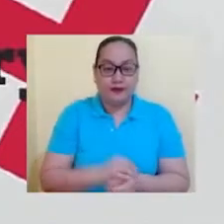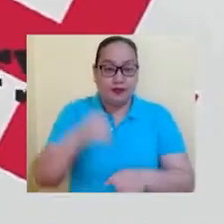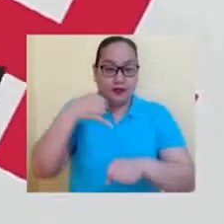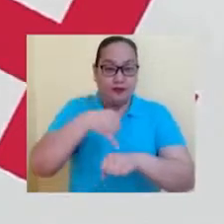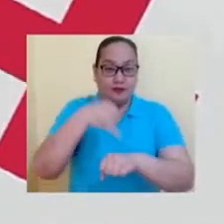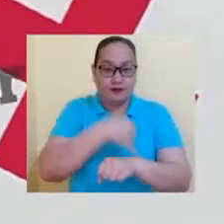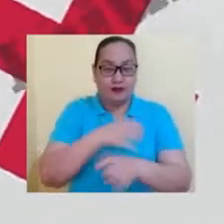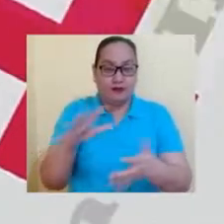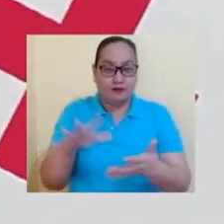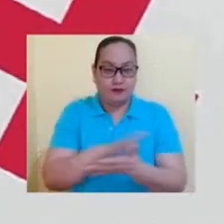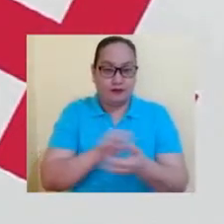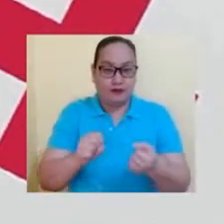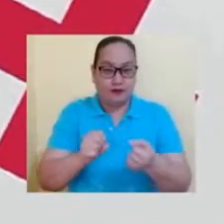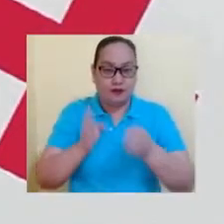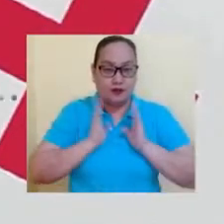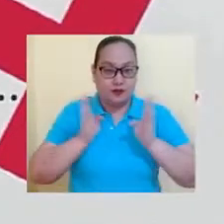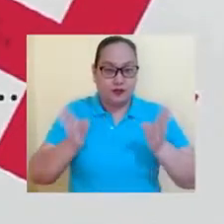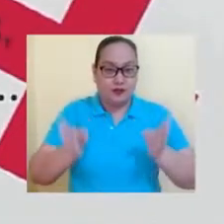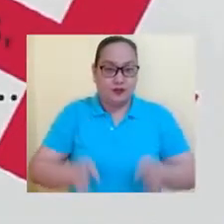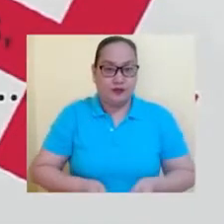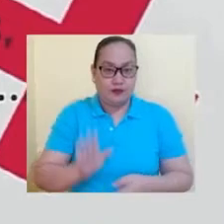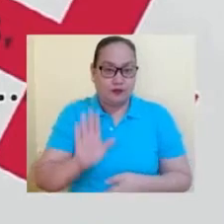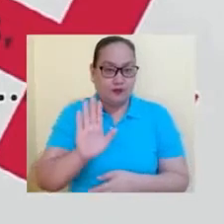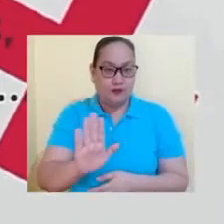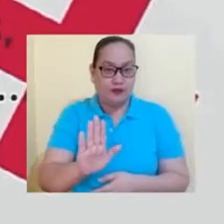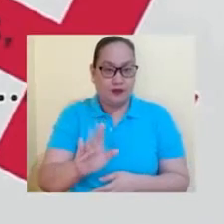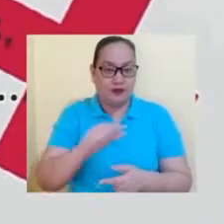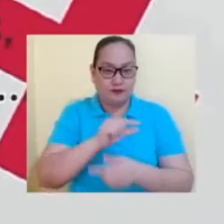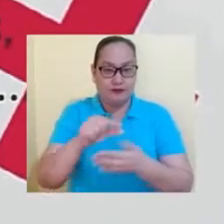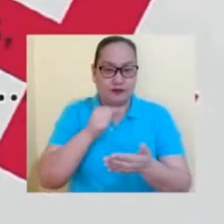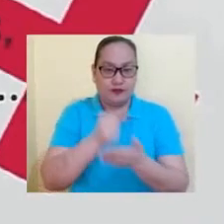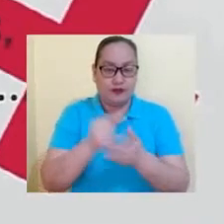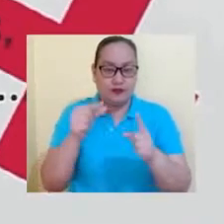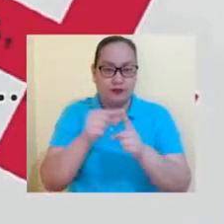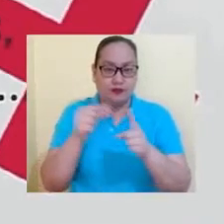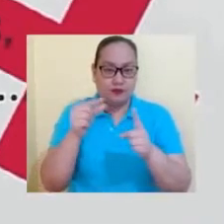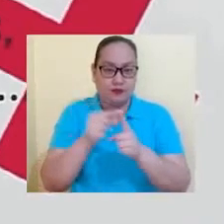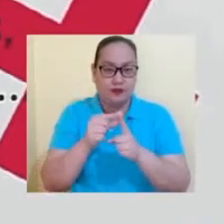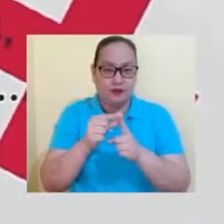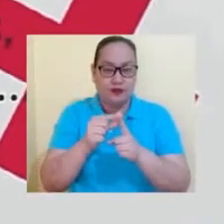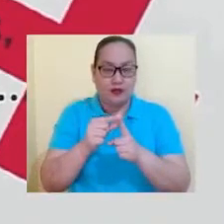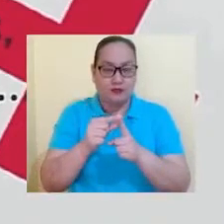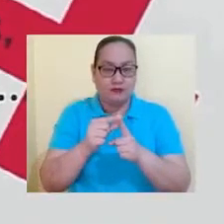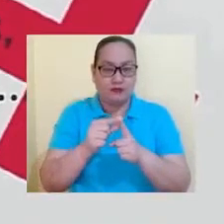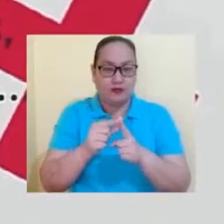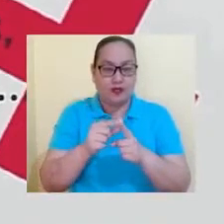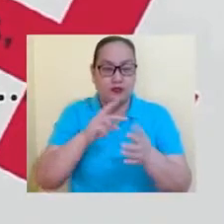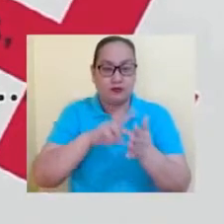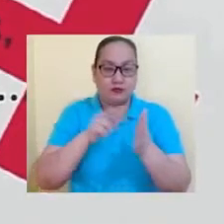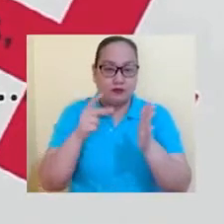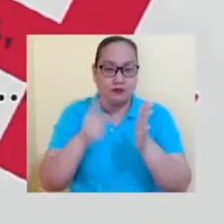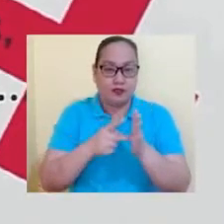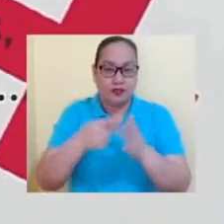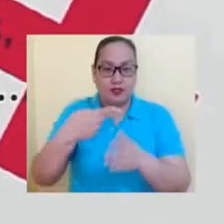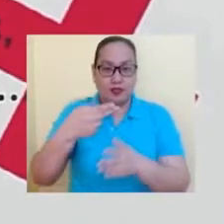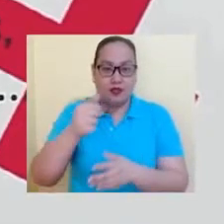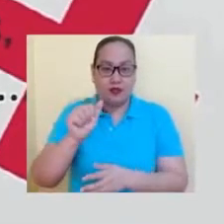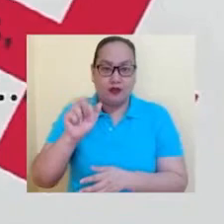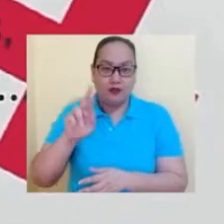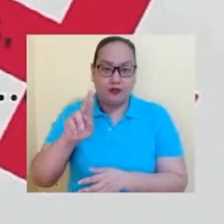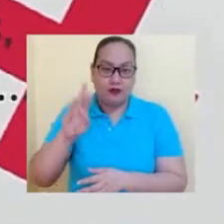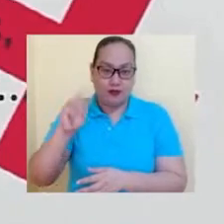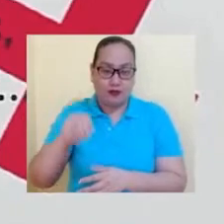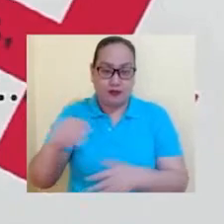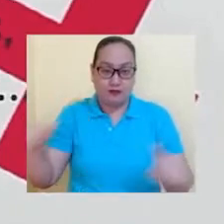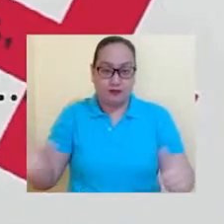An injury is damage to your body. It is a general term that refers to harm caused by accidents,